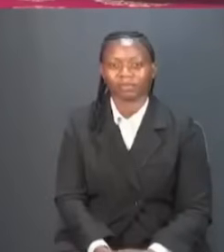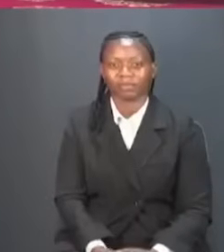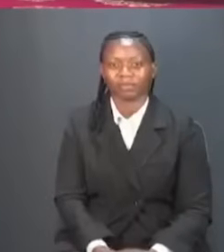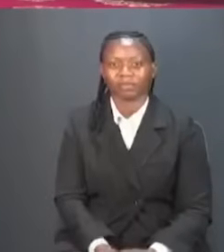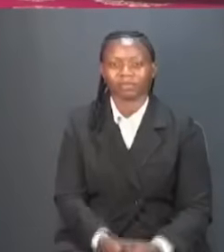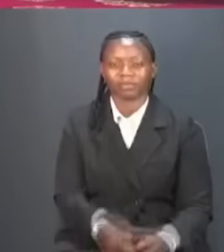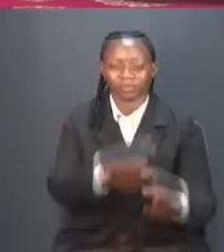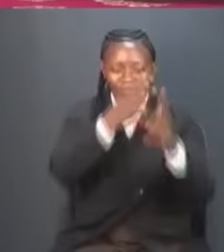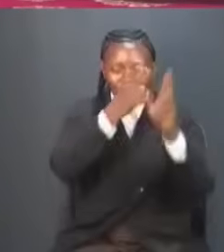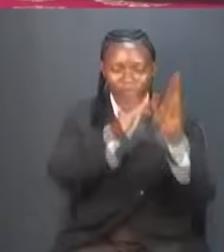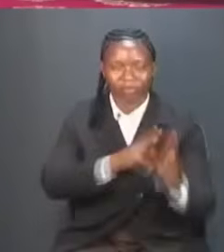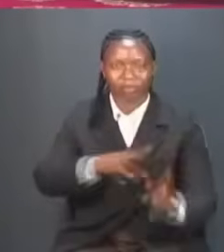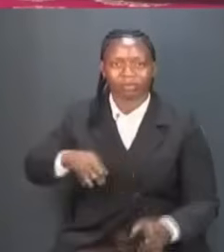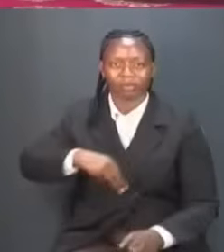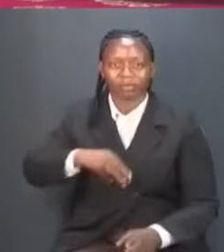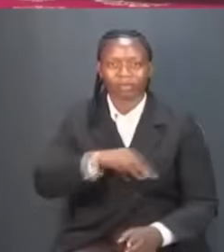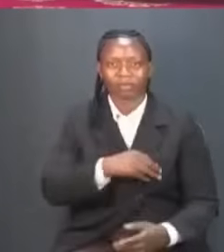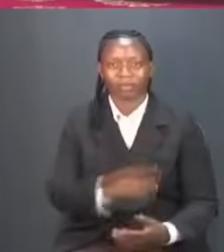Honorable member,